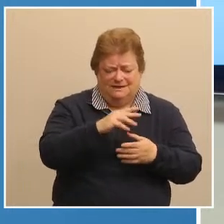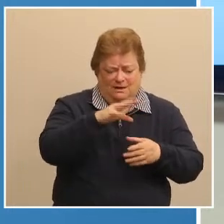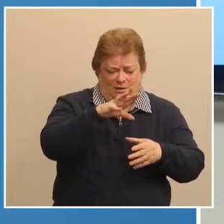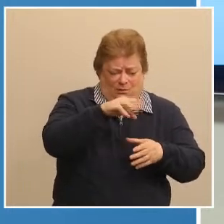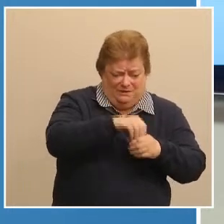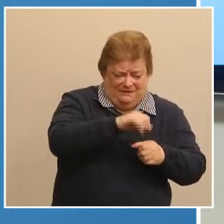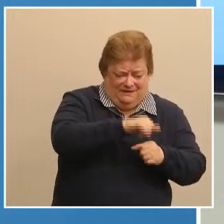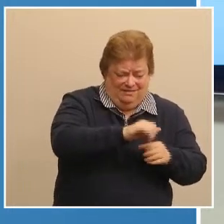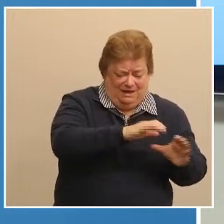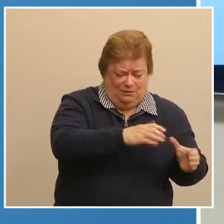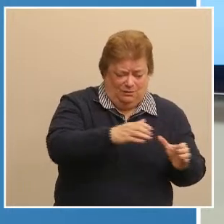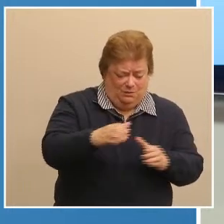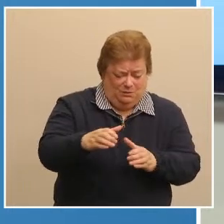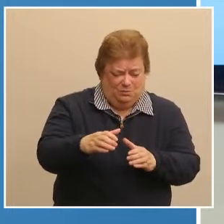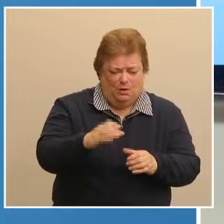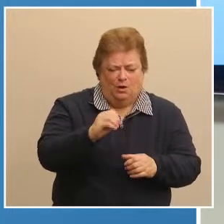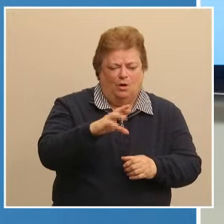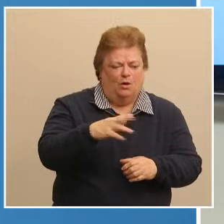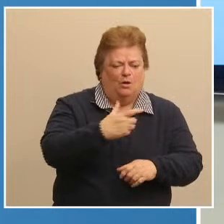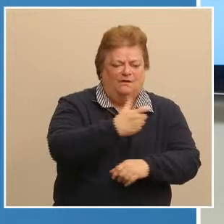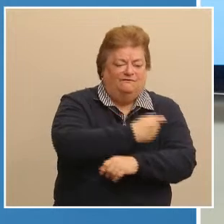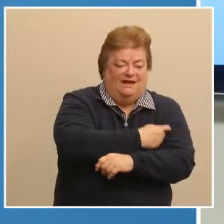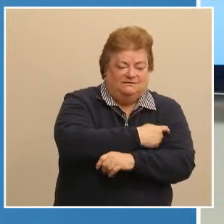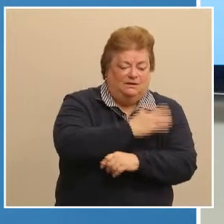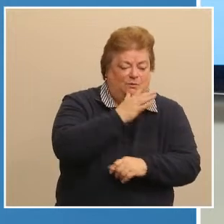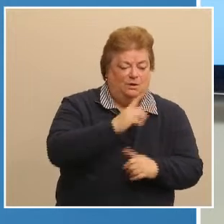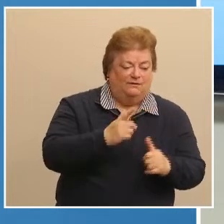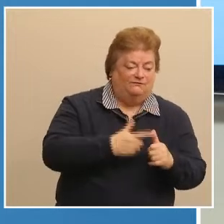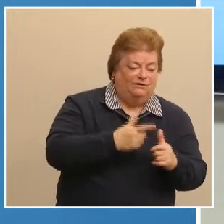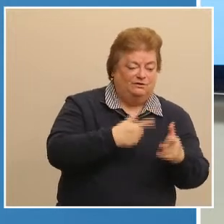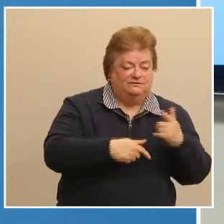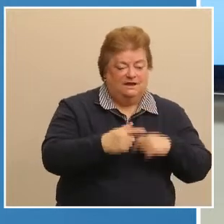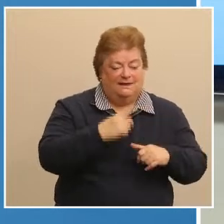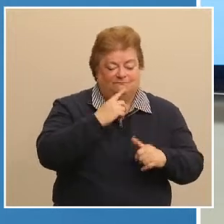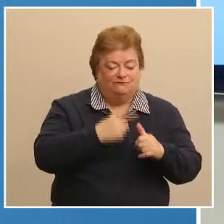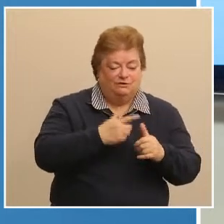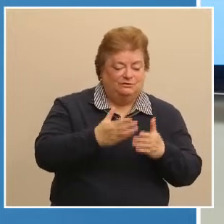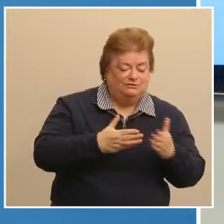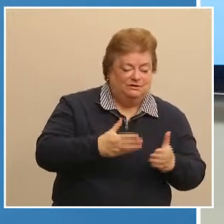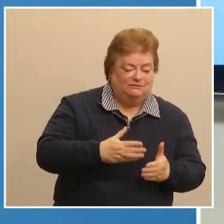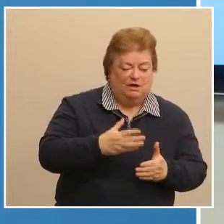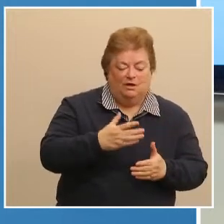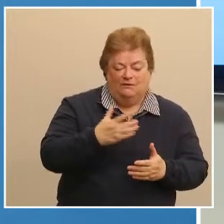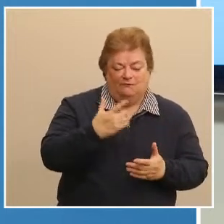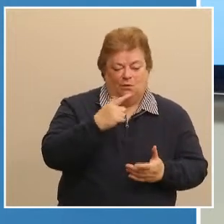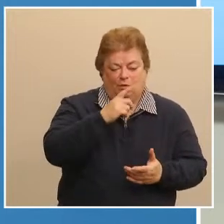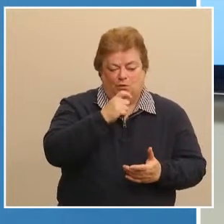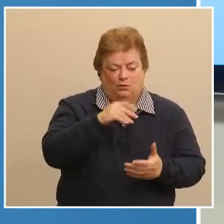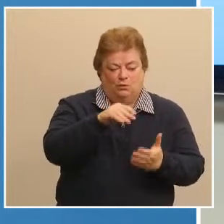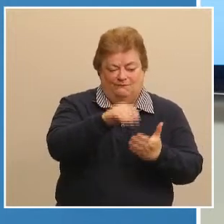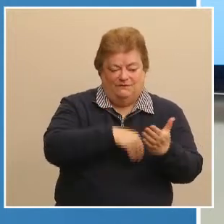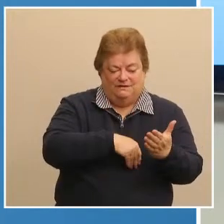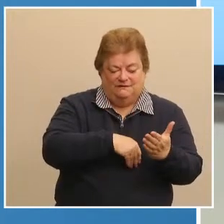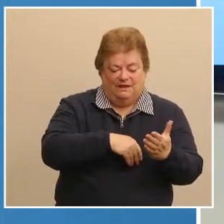or will those vaccines be sort of first come, first serve on who fills out maybe their sign up first?